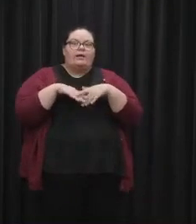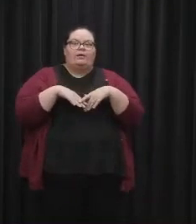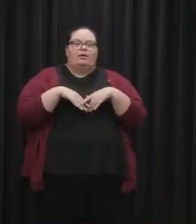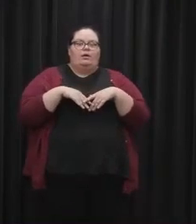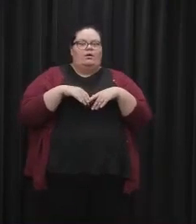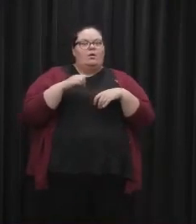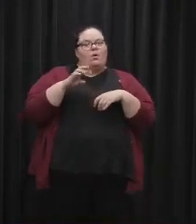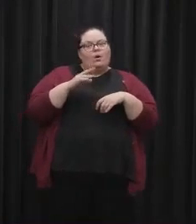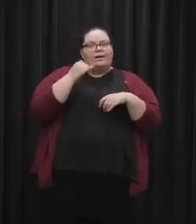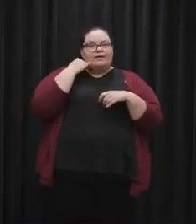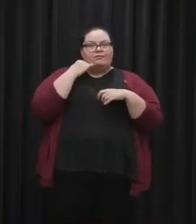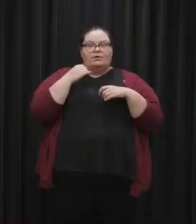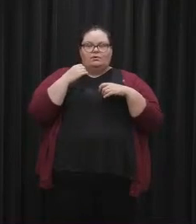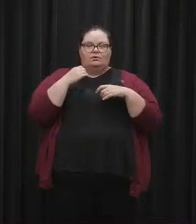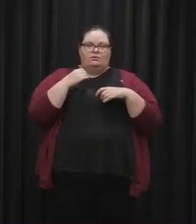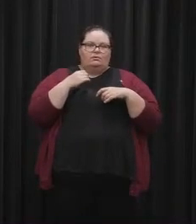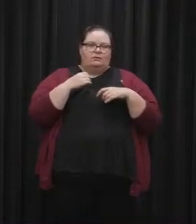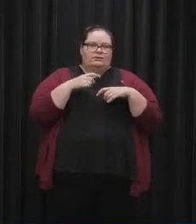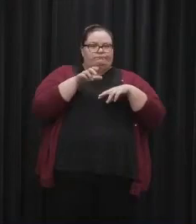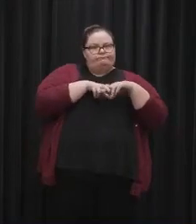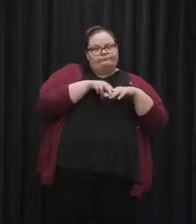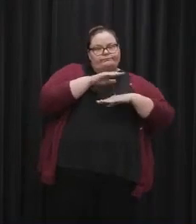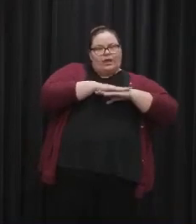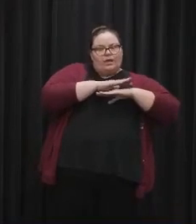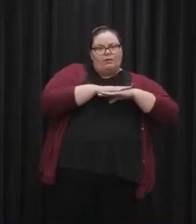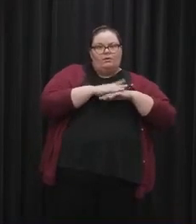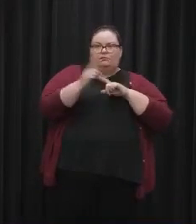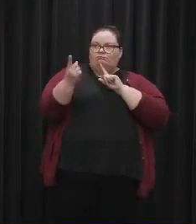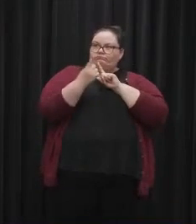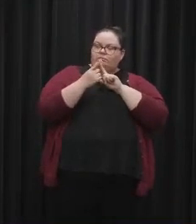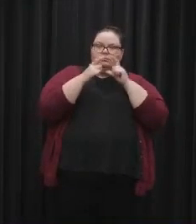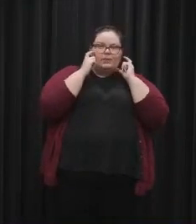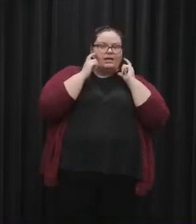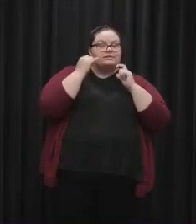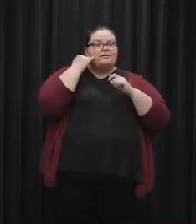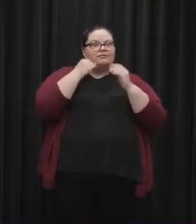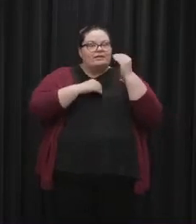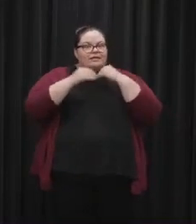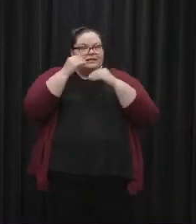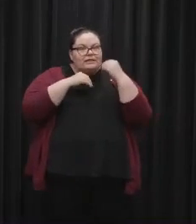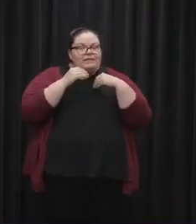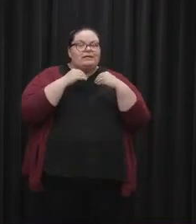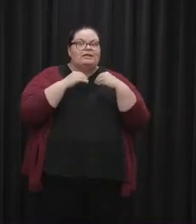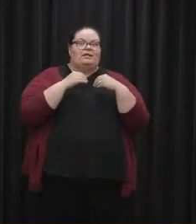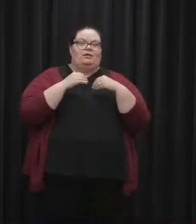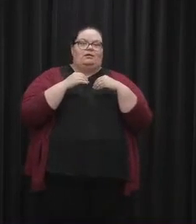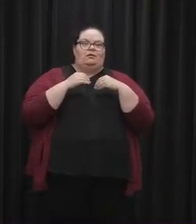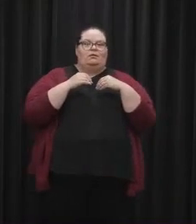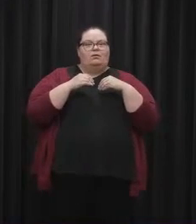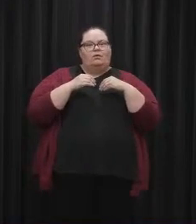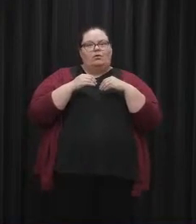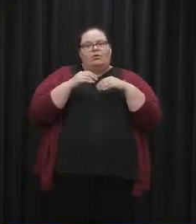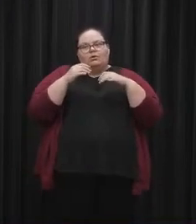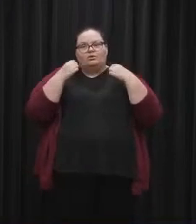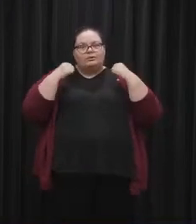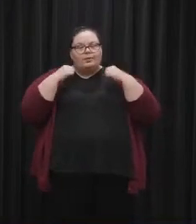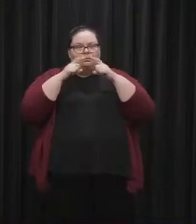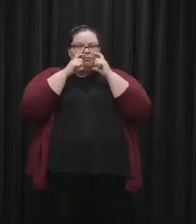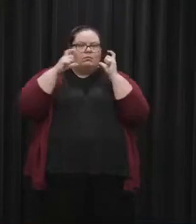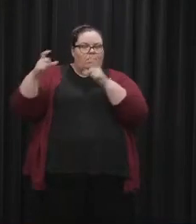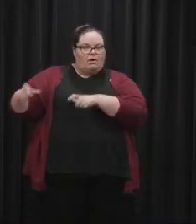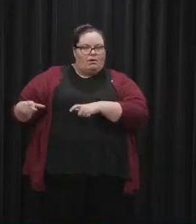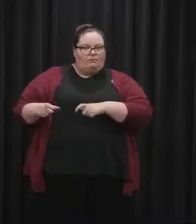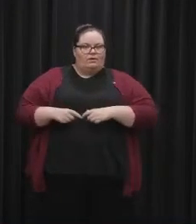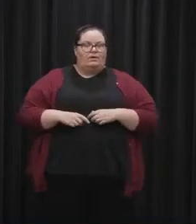or engaged in physical activity. For students in K-8, they'll be able to remove their masks if they're working silently alone at their